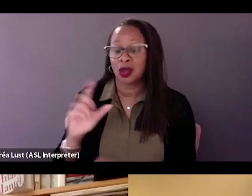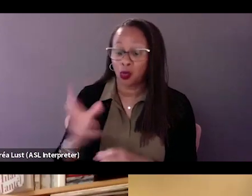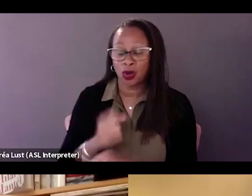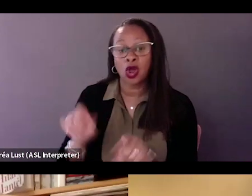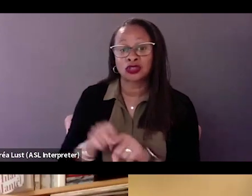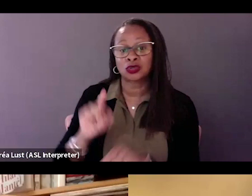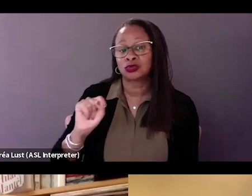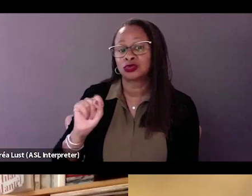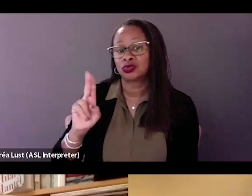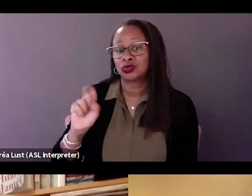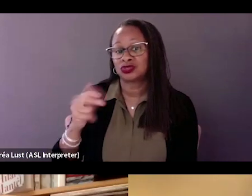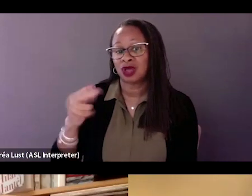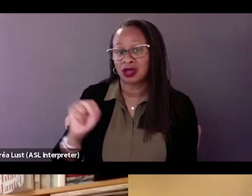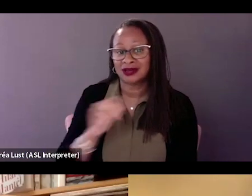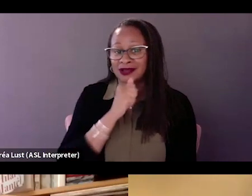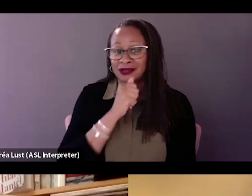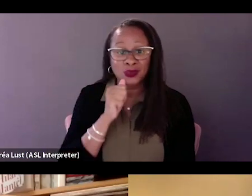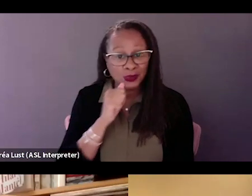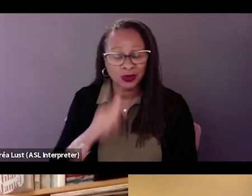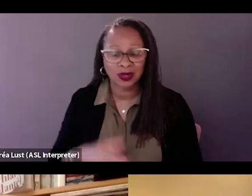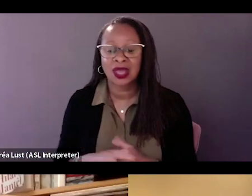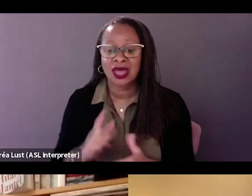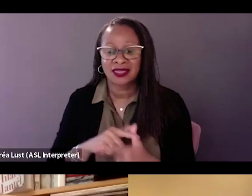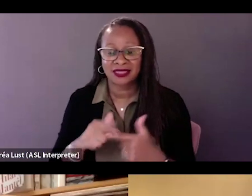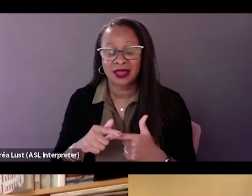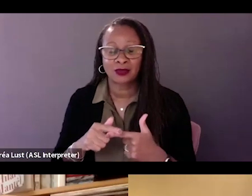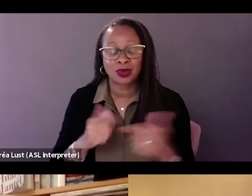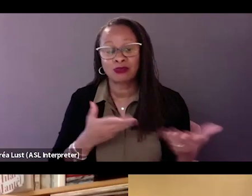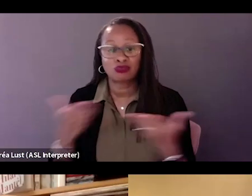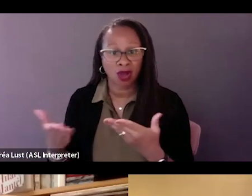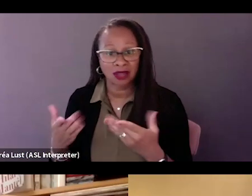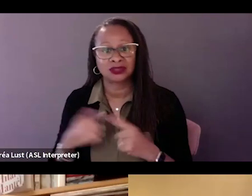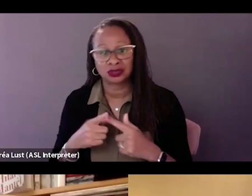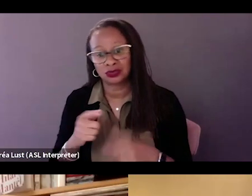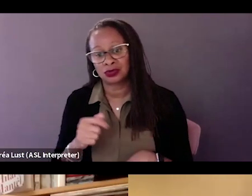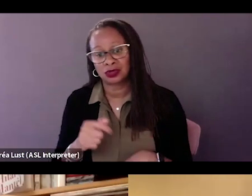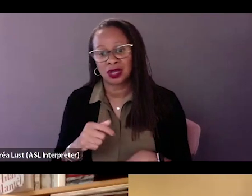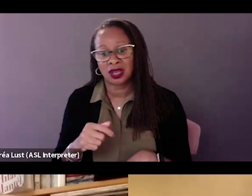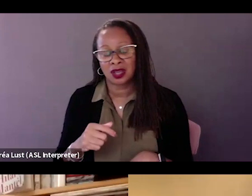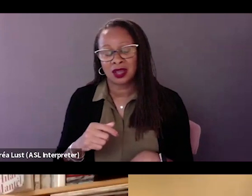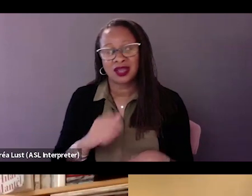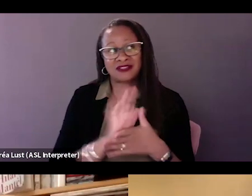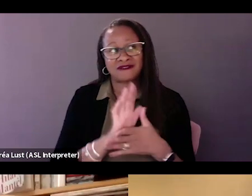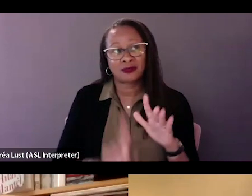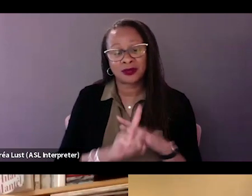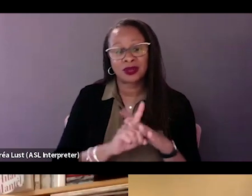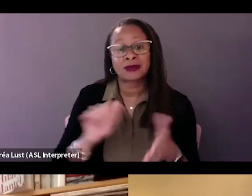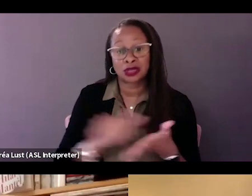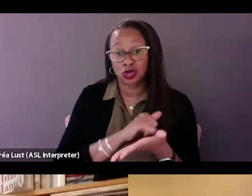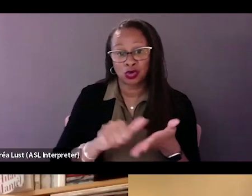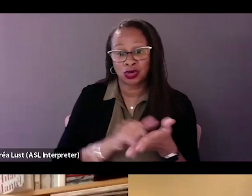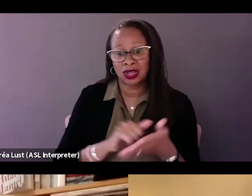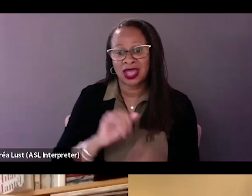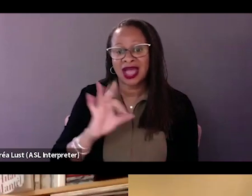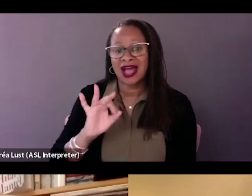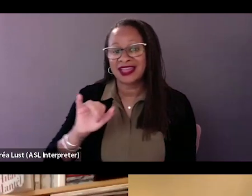film festivals, and then we were able to take it to. The film came out at in New York at the IFC Center